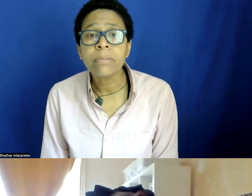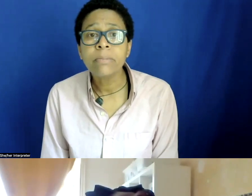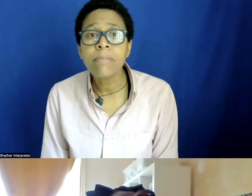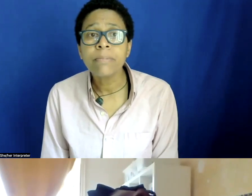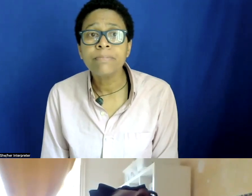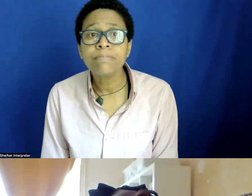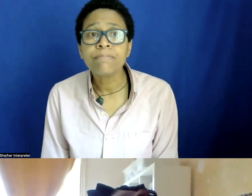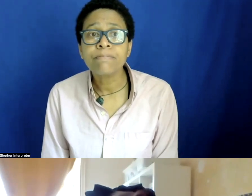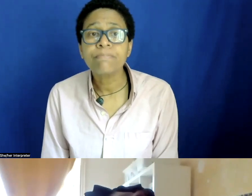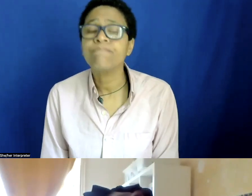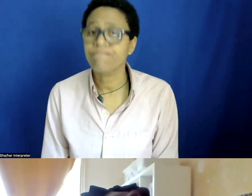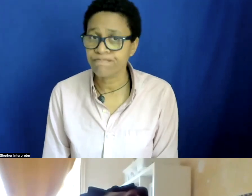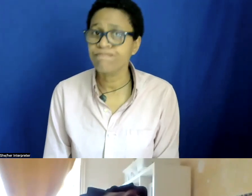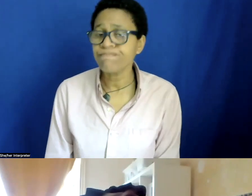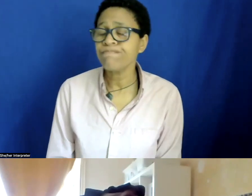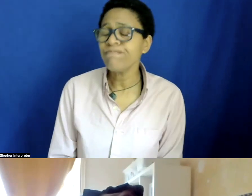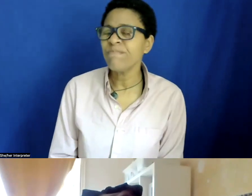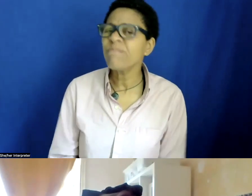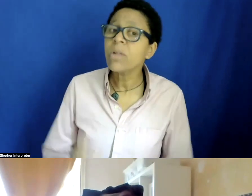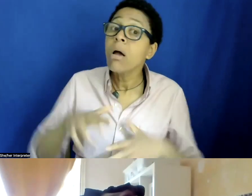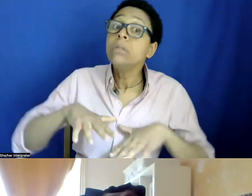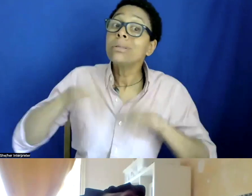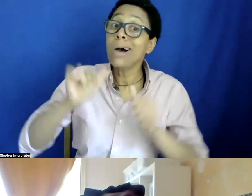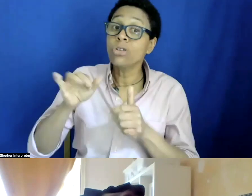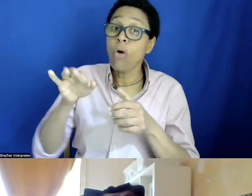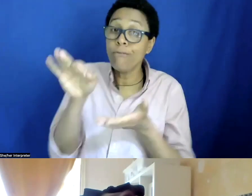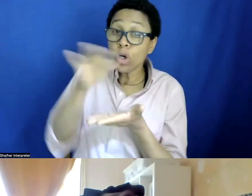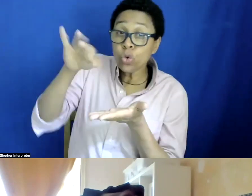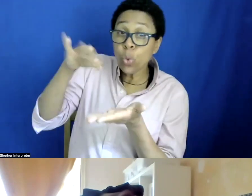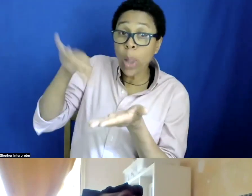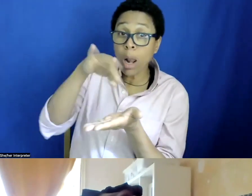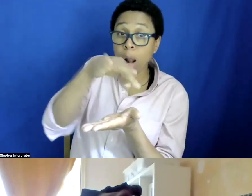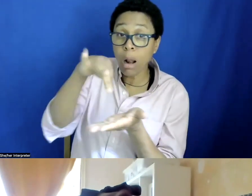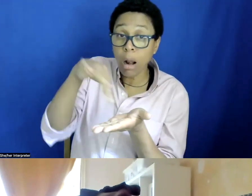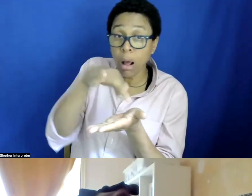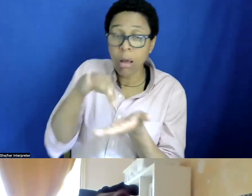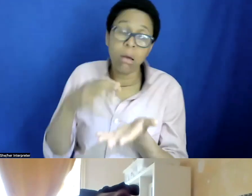Yeah, I've sort of been doodling. Again, it was something that